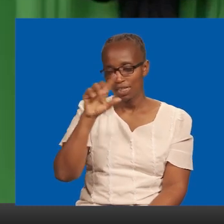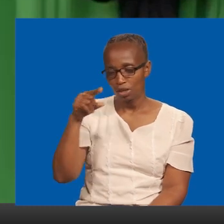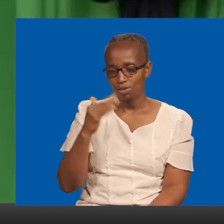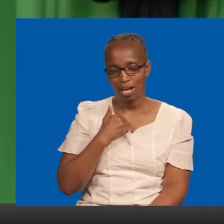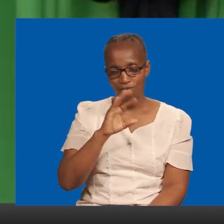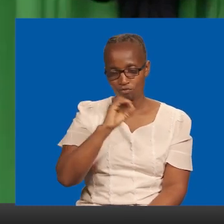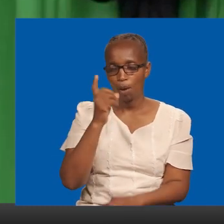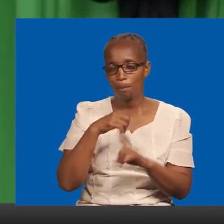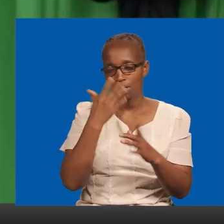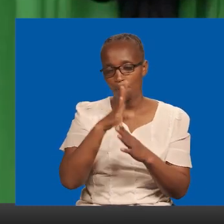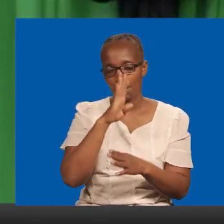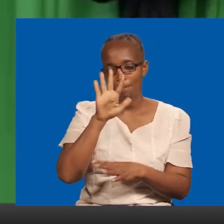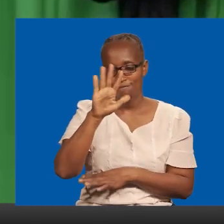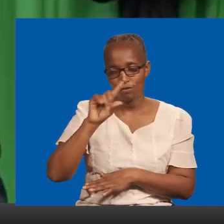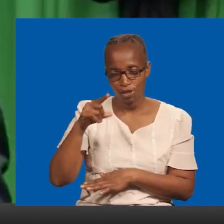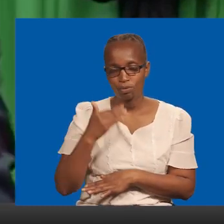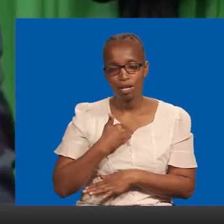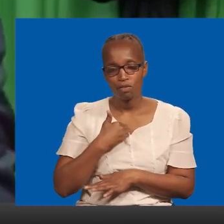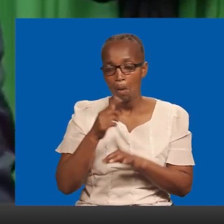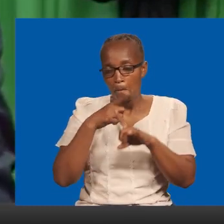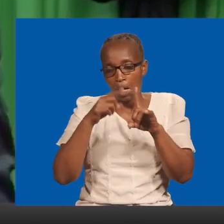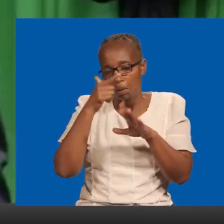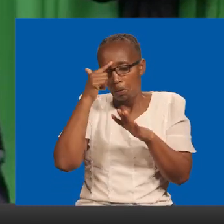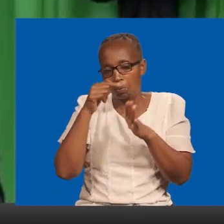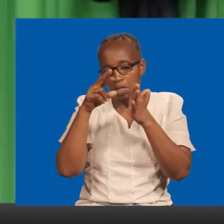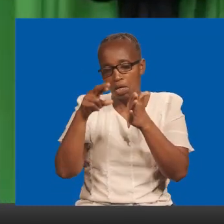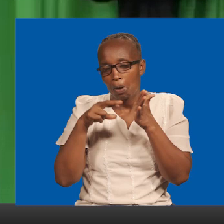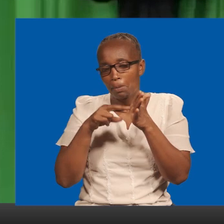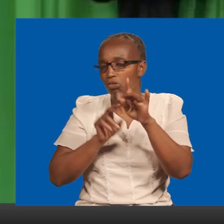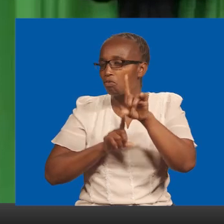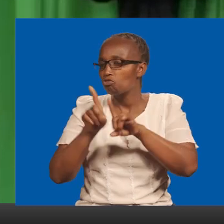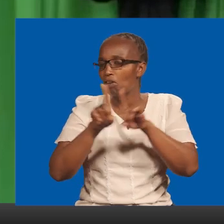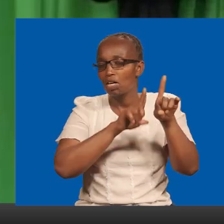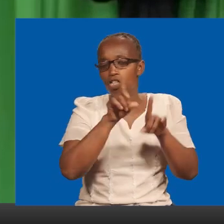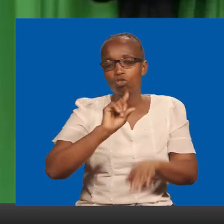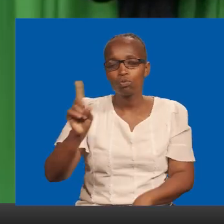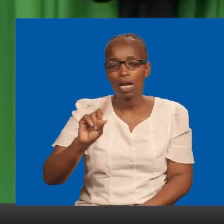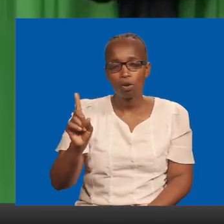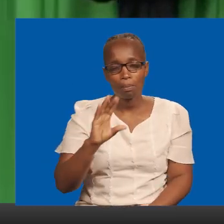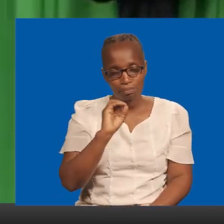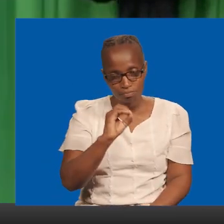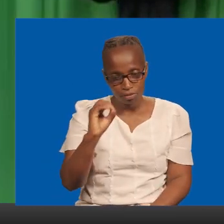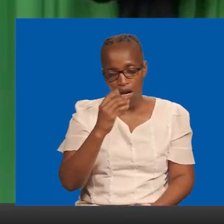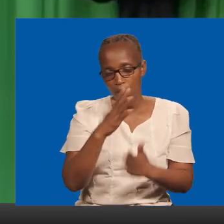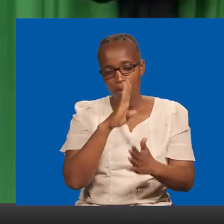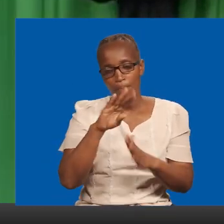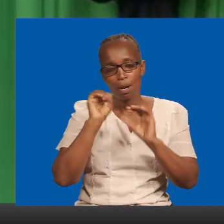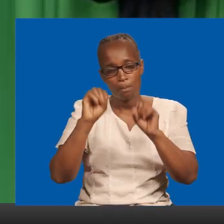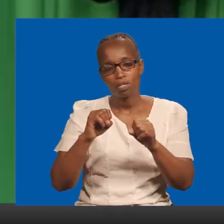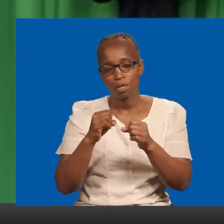5,000. And because there is no requirement now for them to travel to Nairobi and they can transact on their